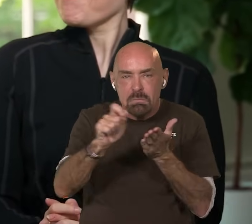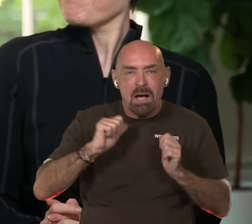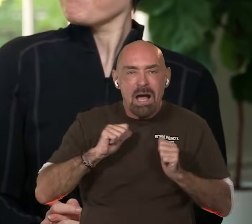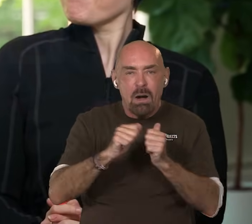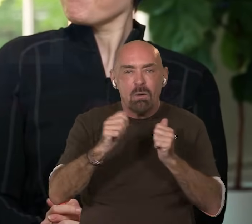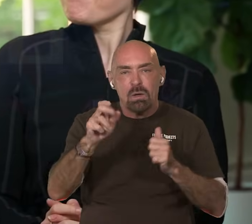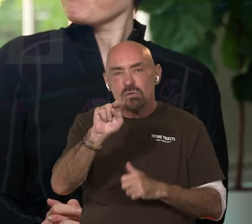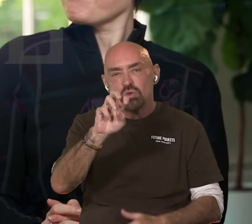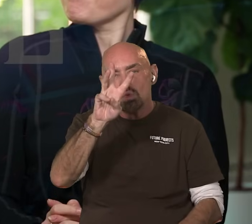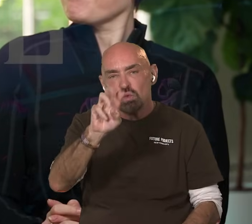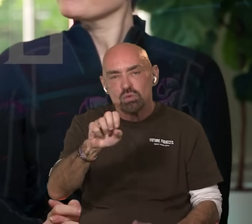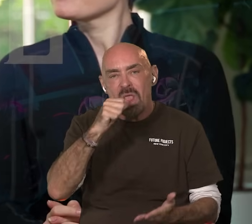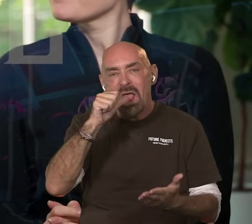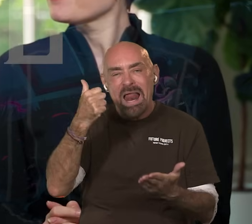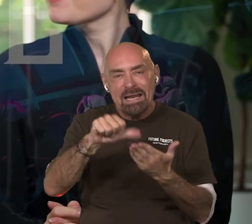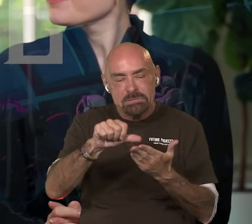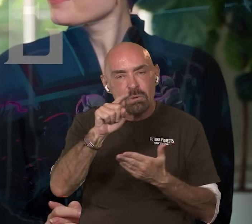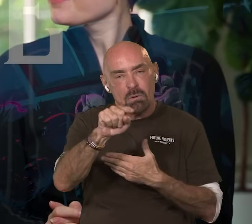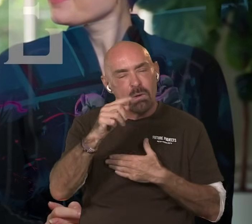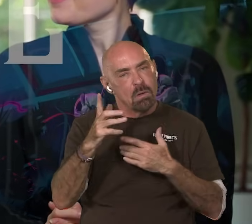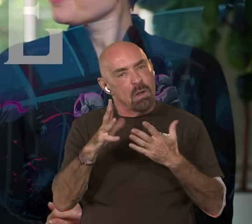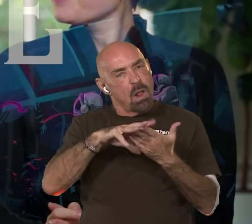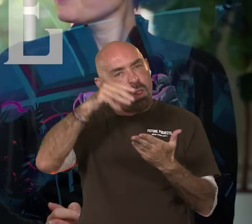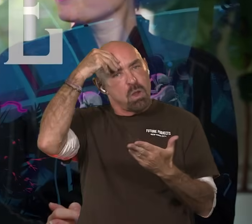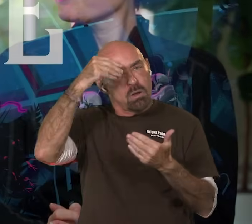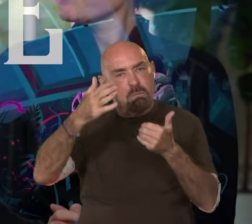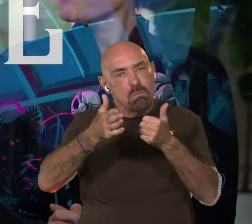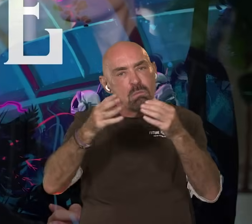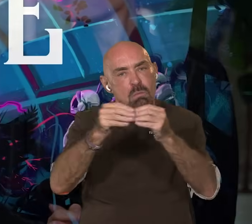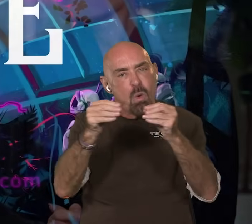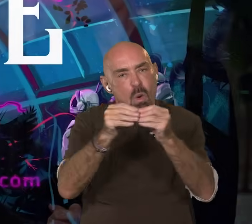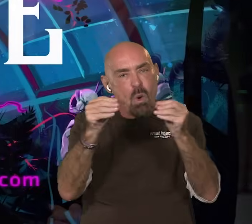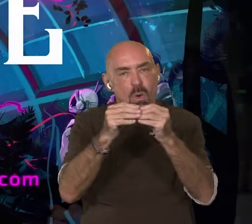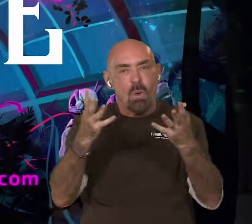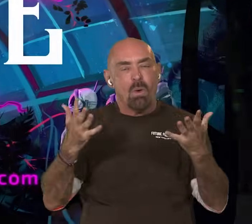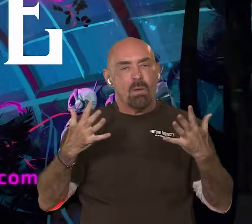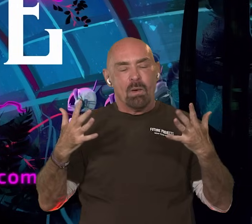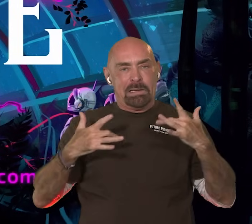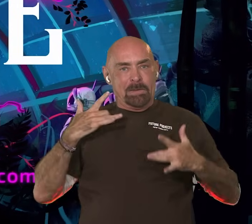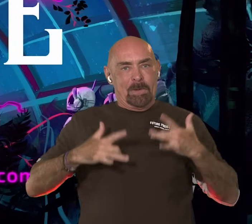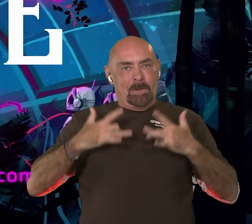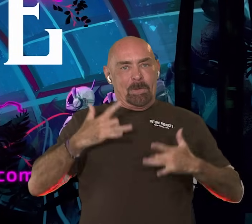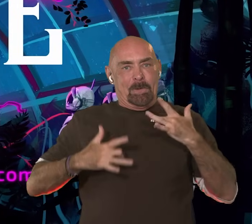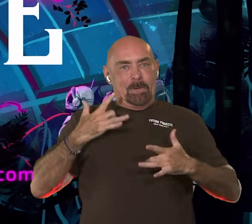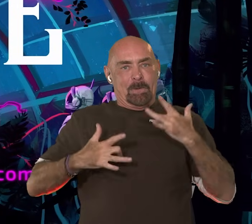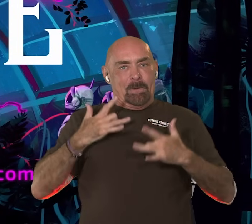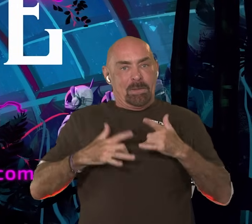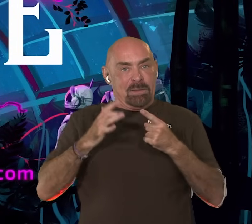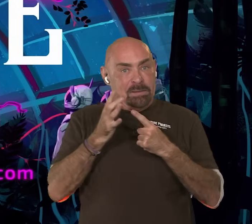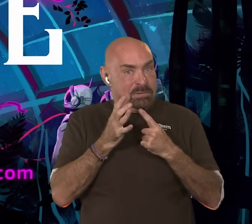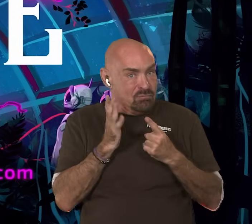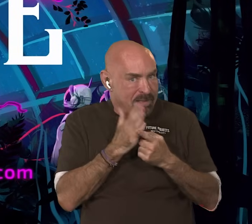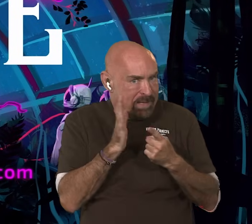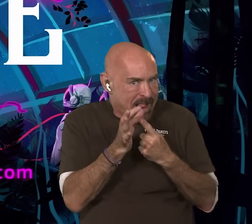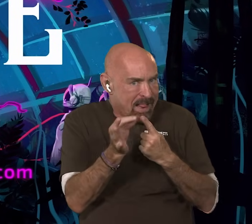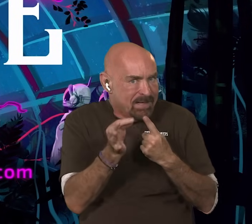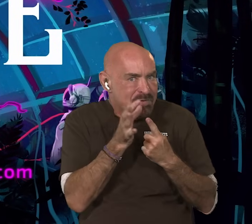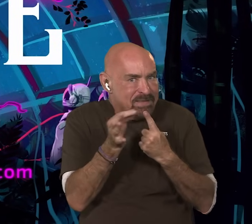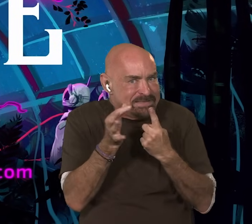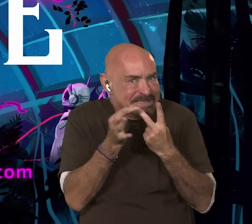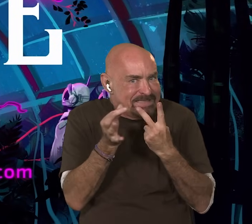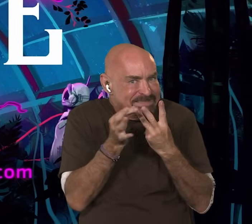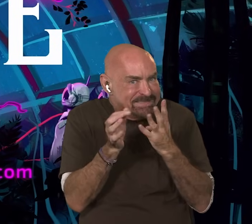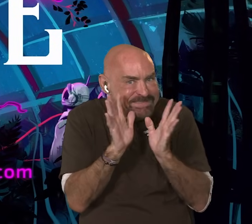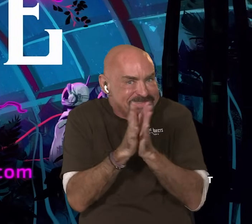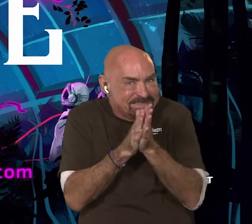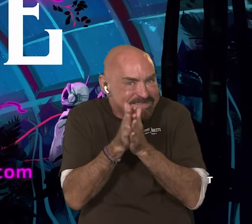newsletter and learn more as we roll things out. There'll be more delicious tidbits in there. Will they be delicious? They'll be